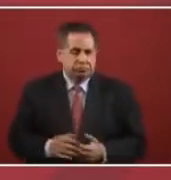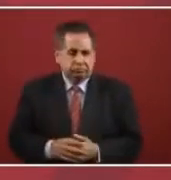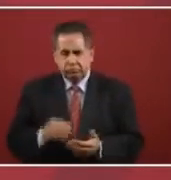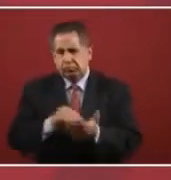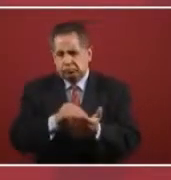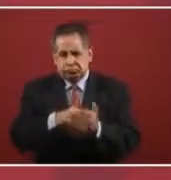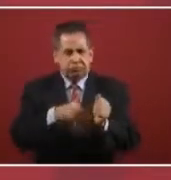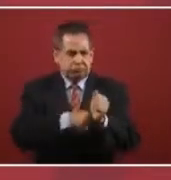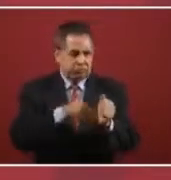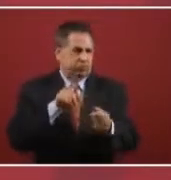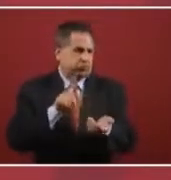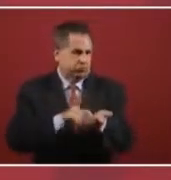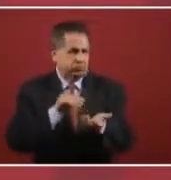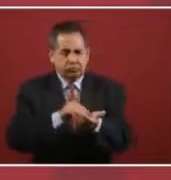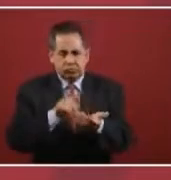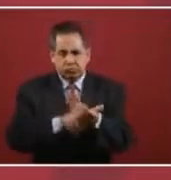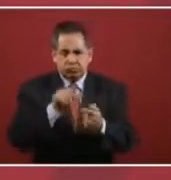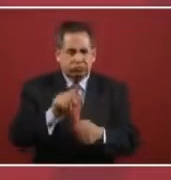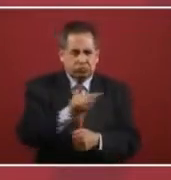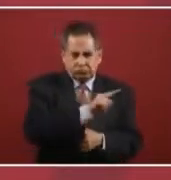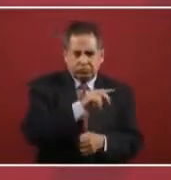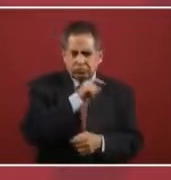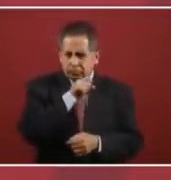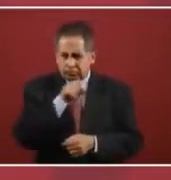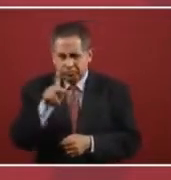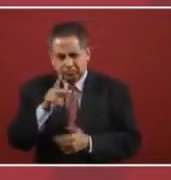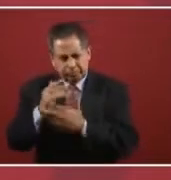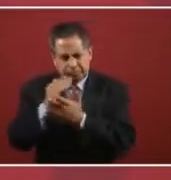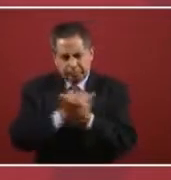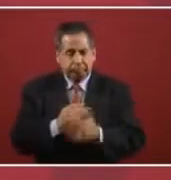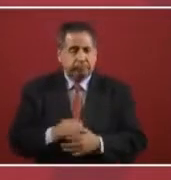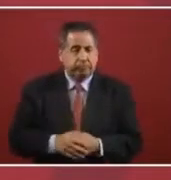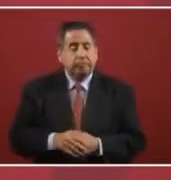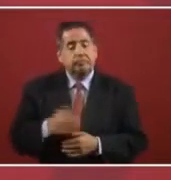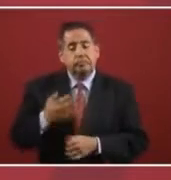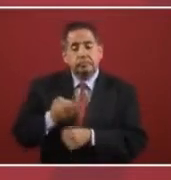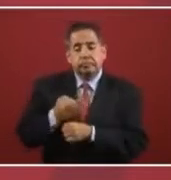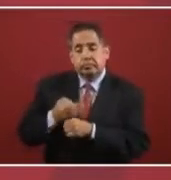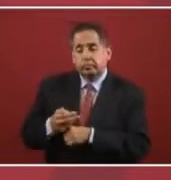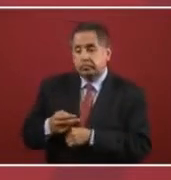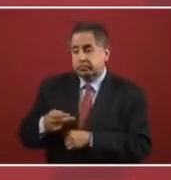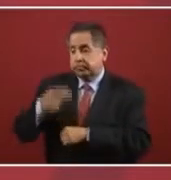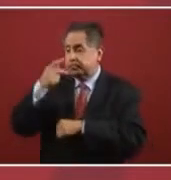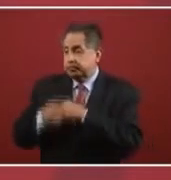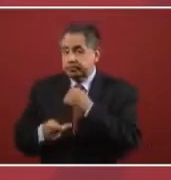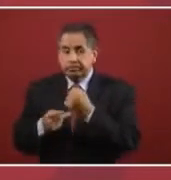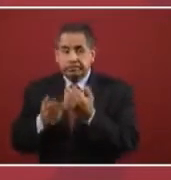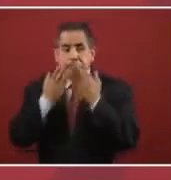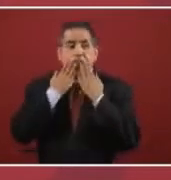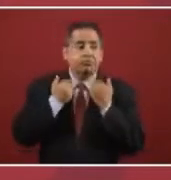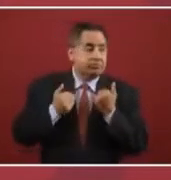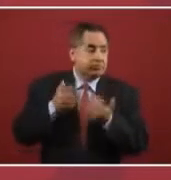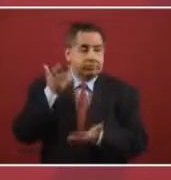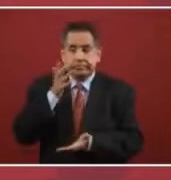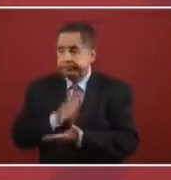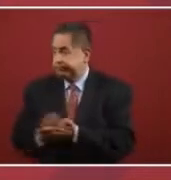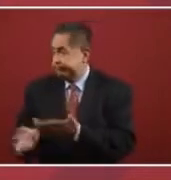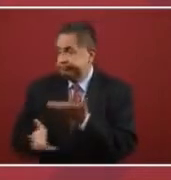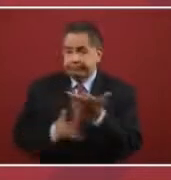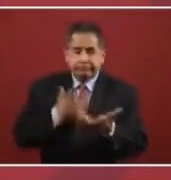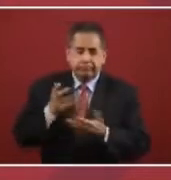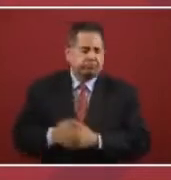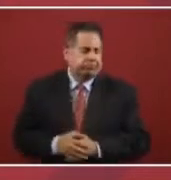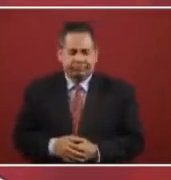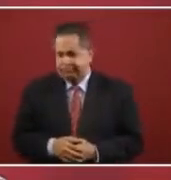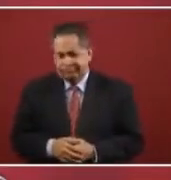abierto, pero ya, it's still open, but it's ya no hay el riesgo. De que nos dejen, so we no longer have the risk that they will